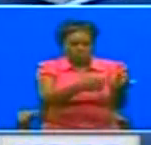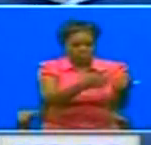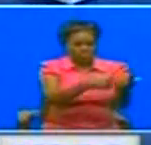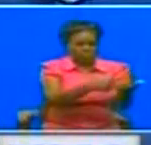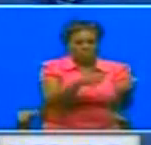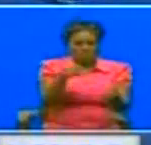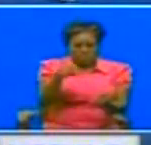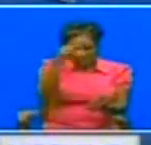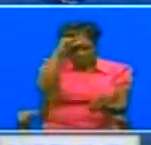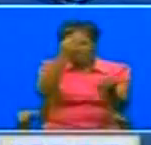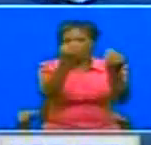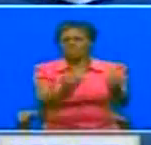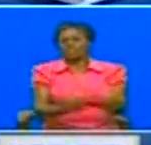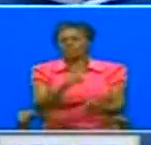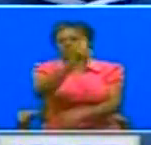needs?